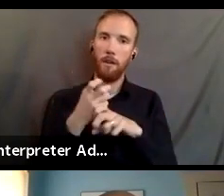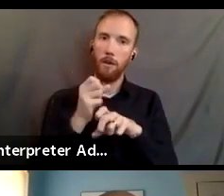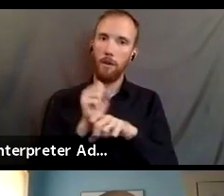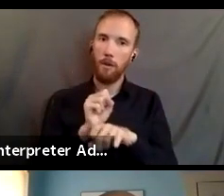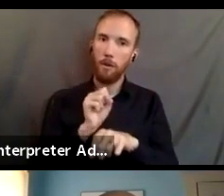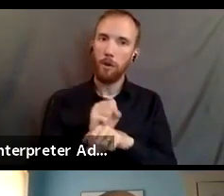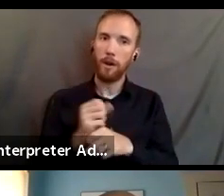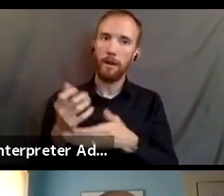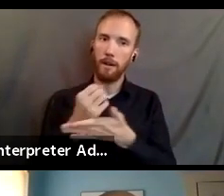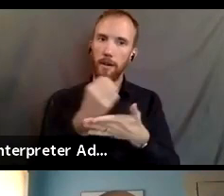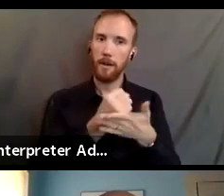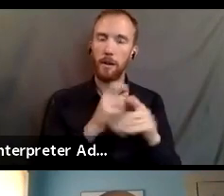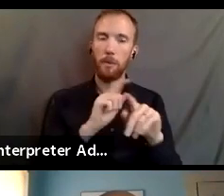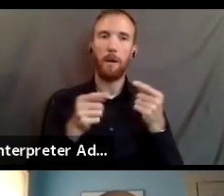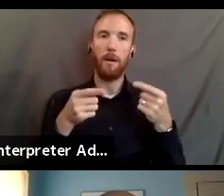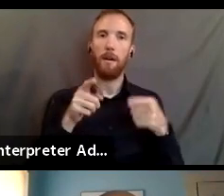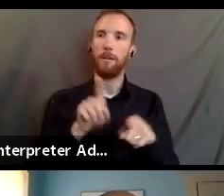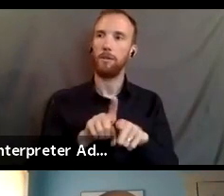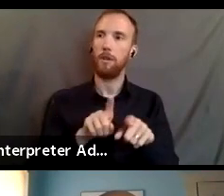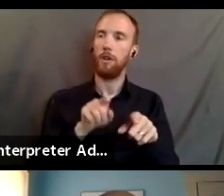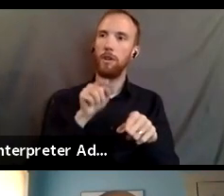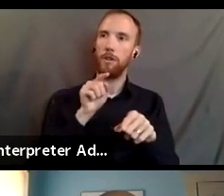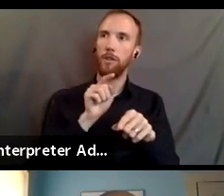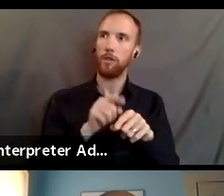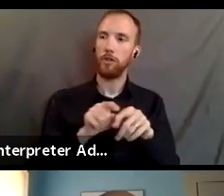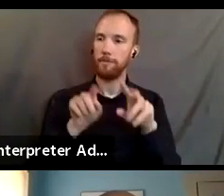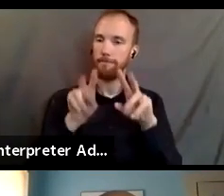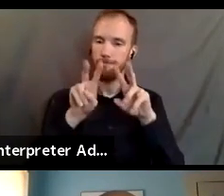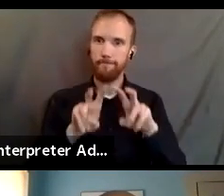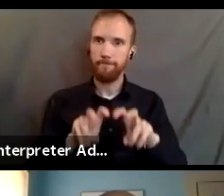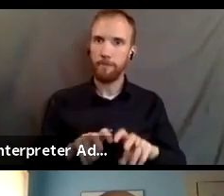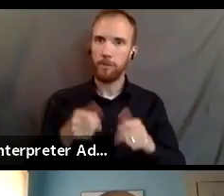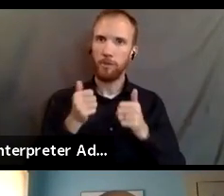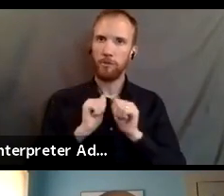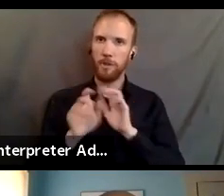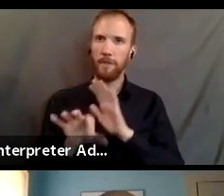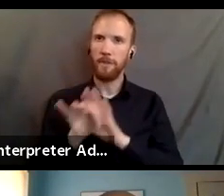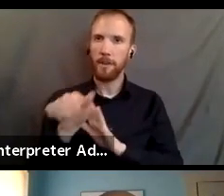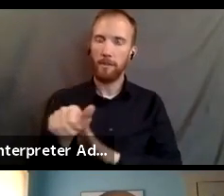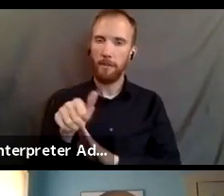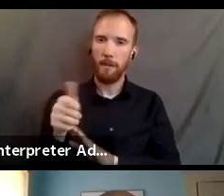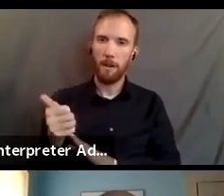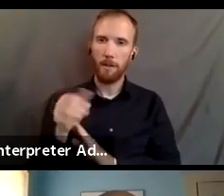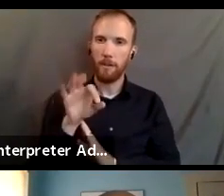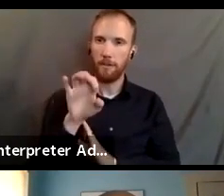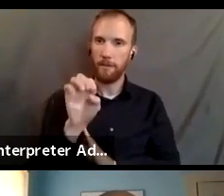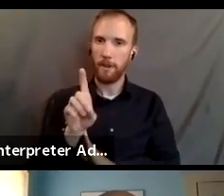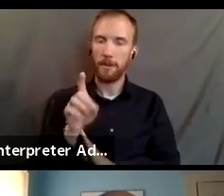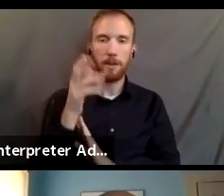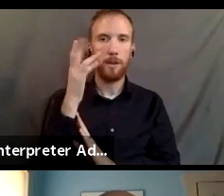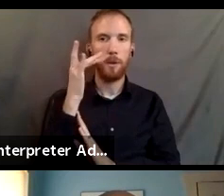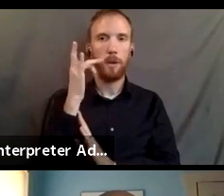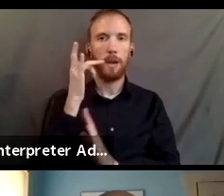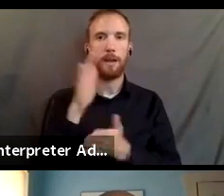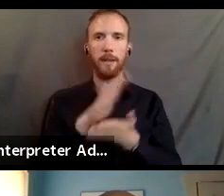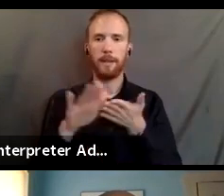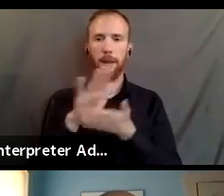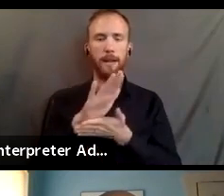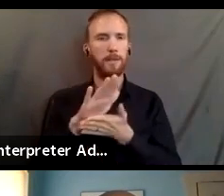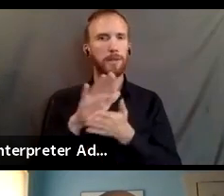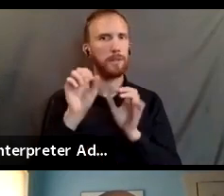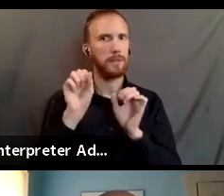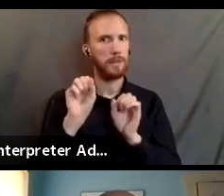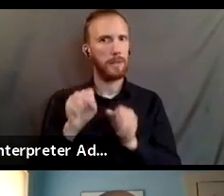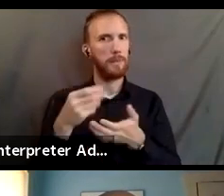hindsight to also look at other sources of funds because school can certainly be expensive but never let the cost be the